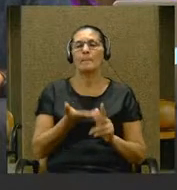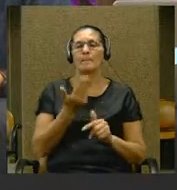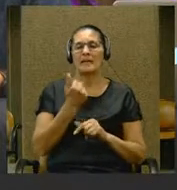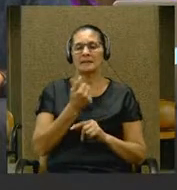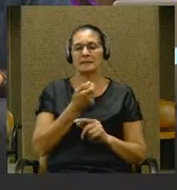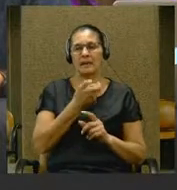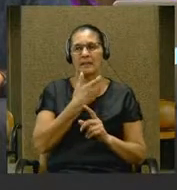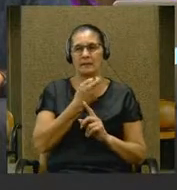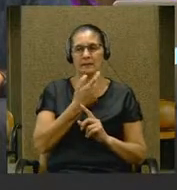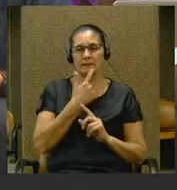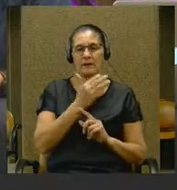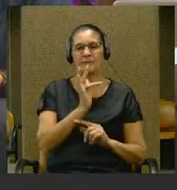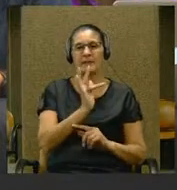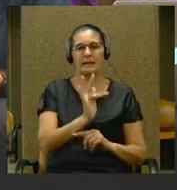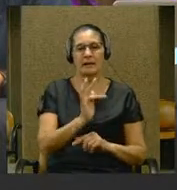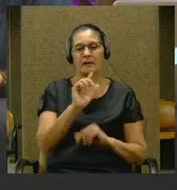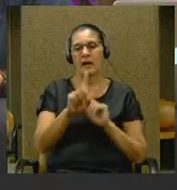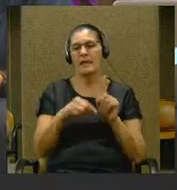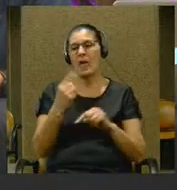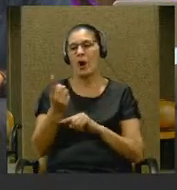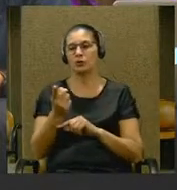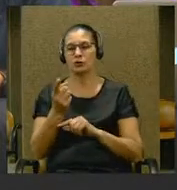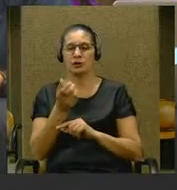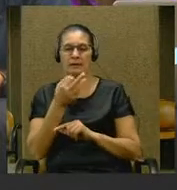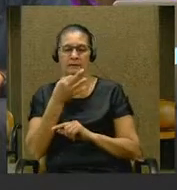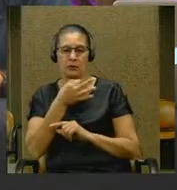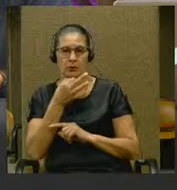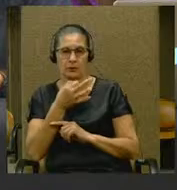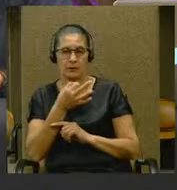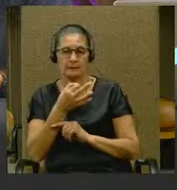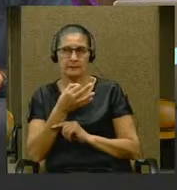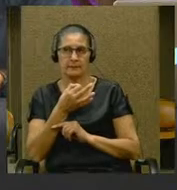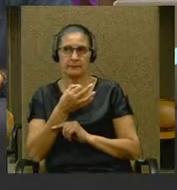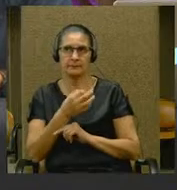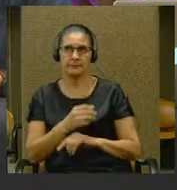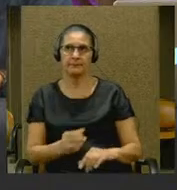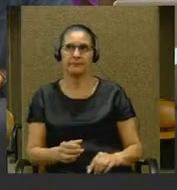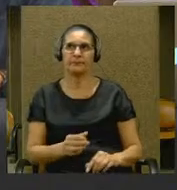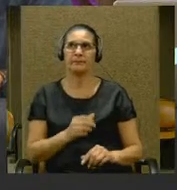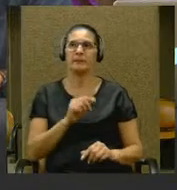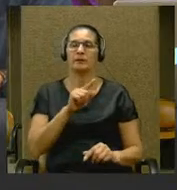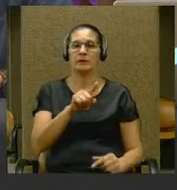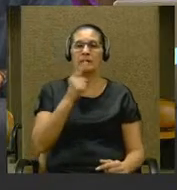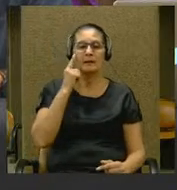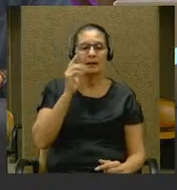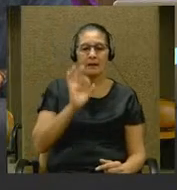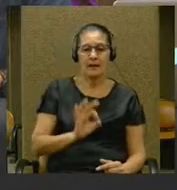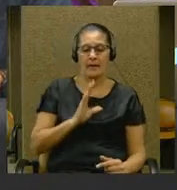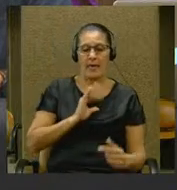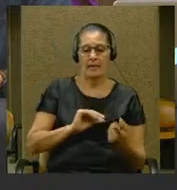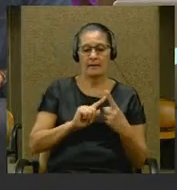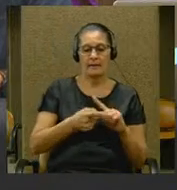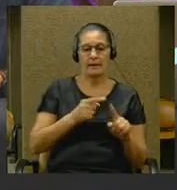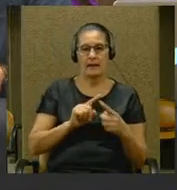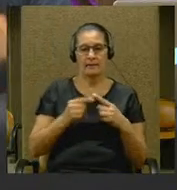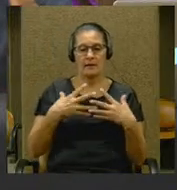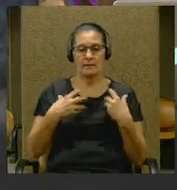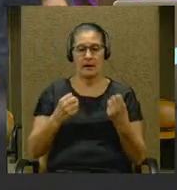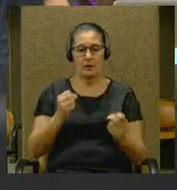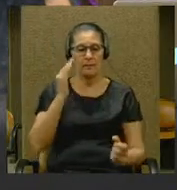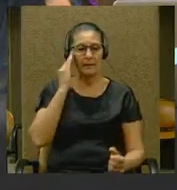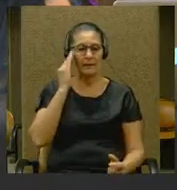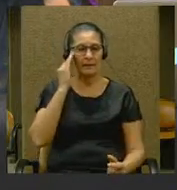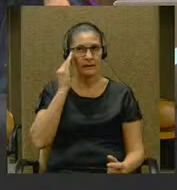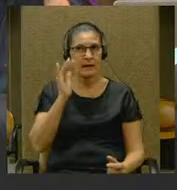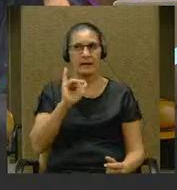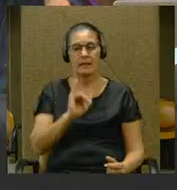How more addictive is fentanyl than other opioids? Do you think that there's a relationship